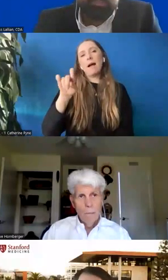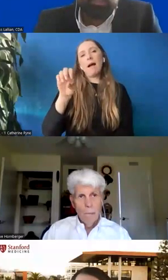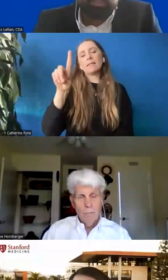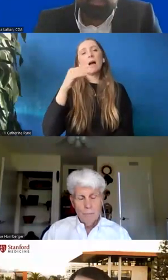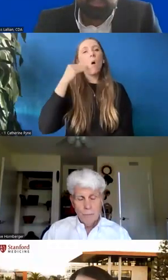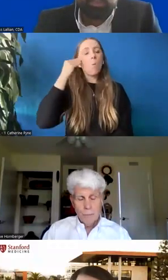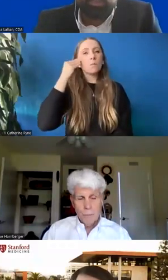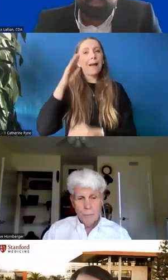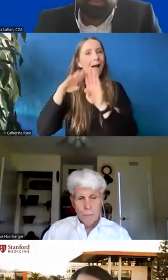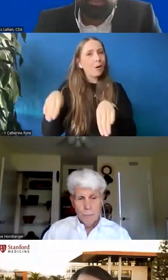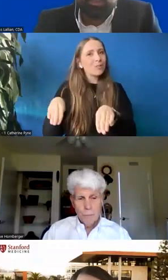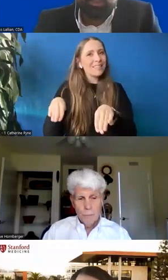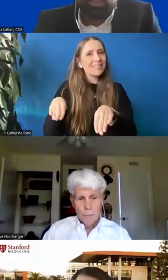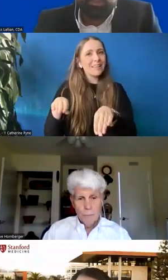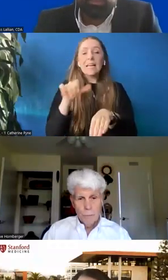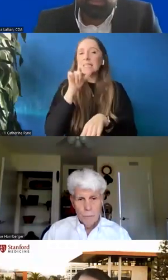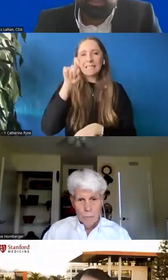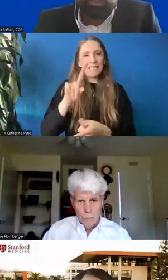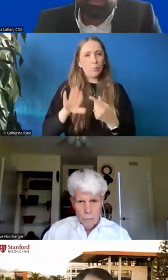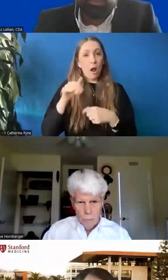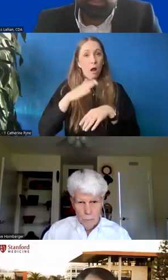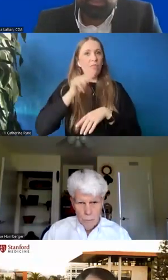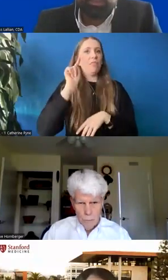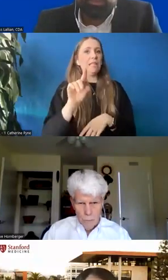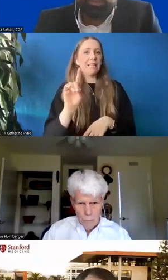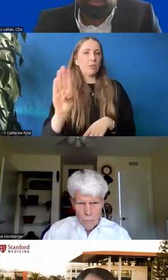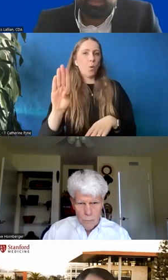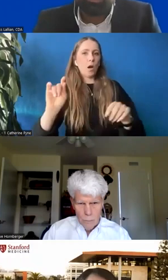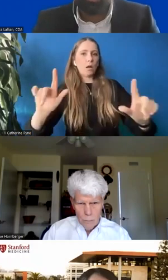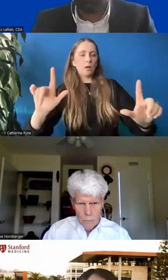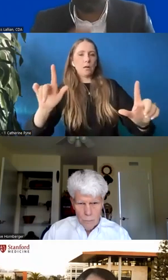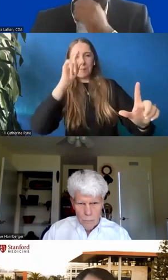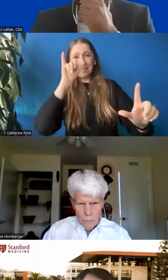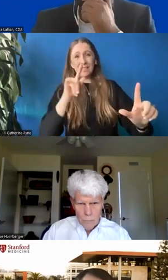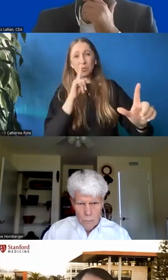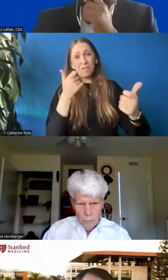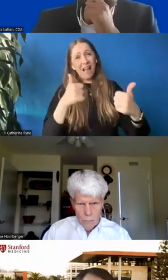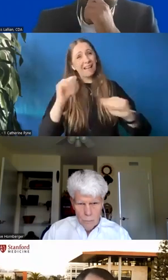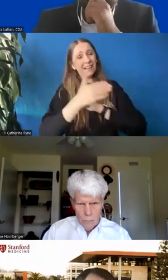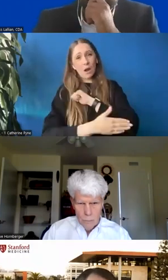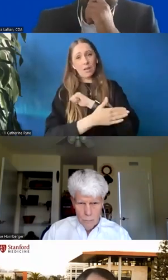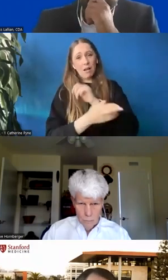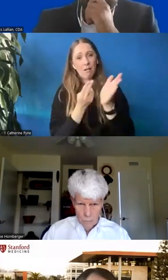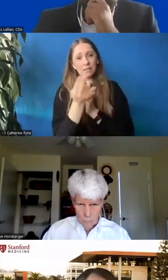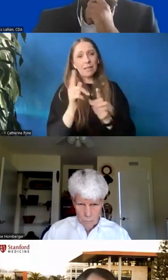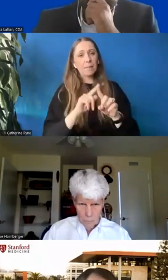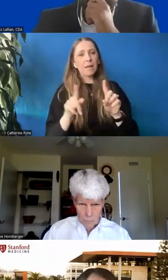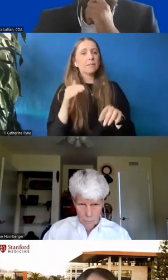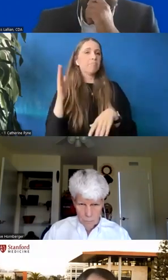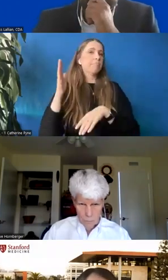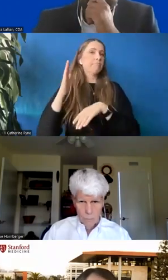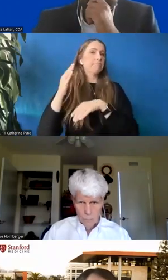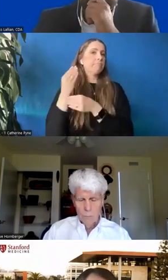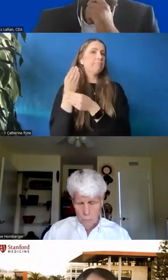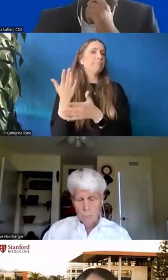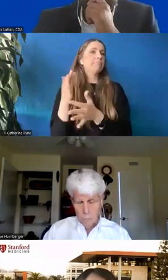that. They wouldn't necessarily have to be on this dashboard because that's something that's sort of true of any given county, but that's also definitely an